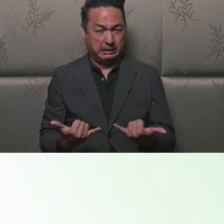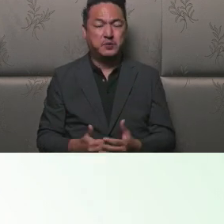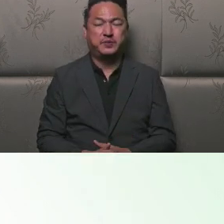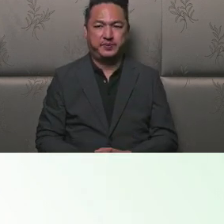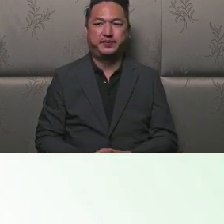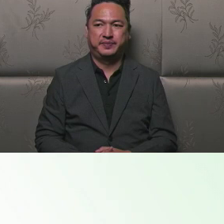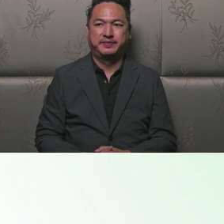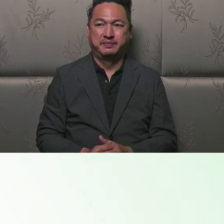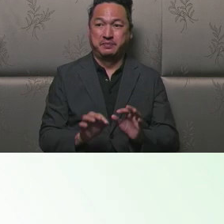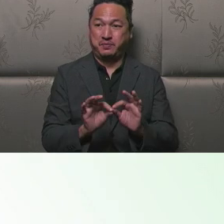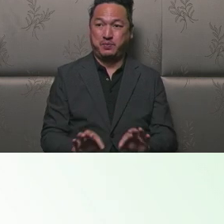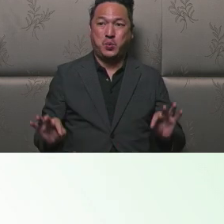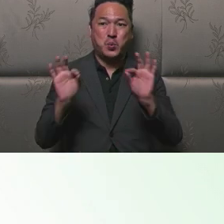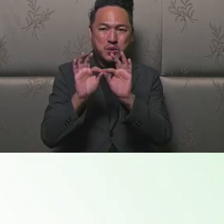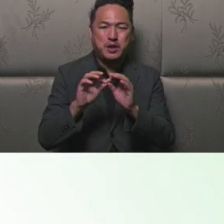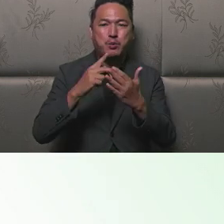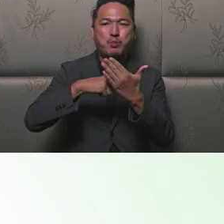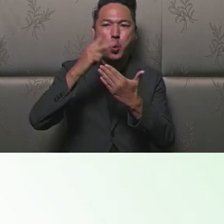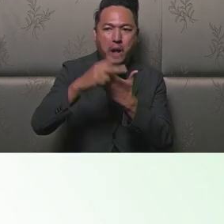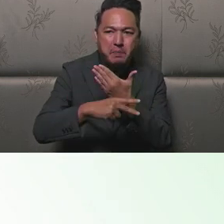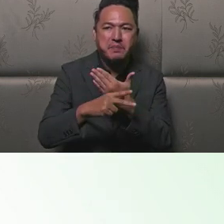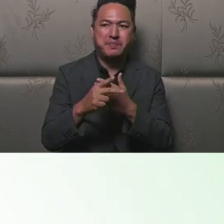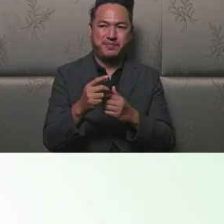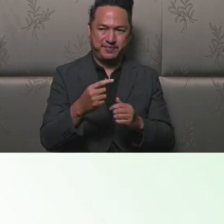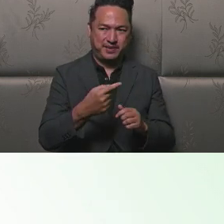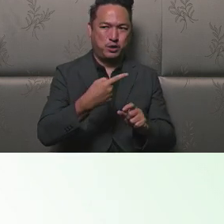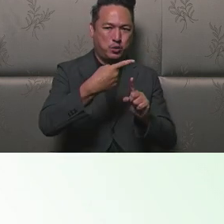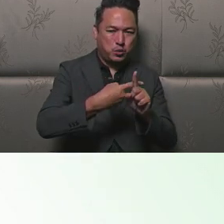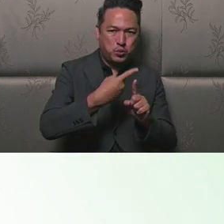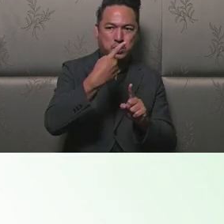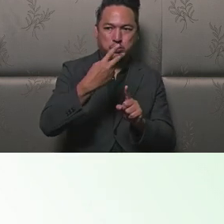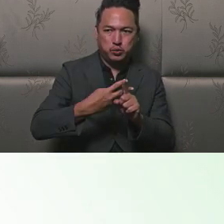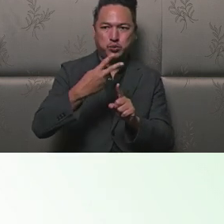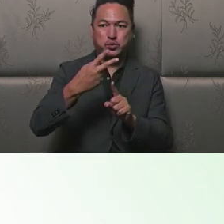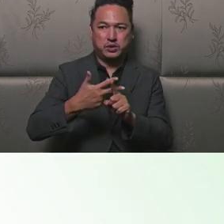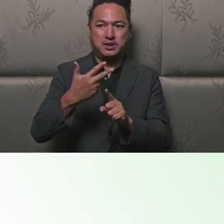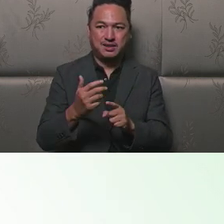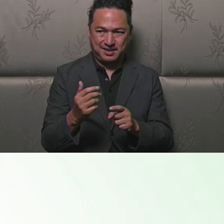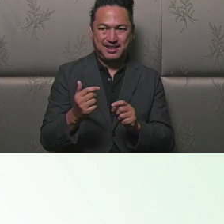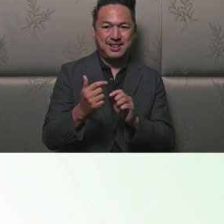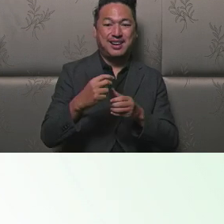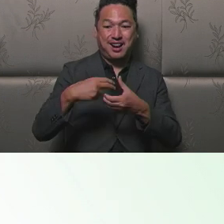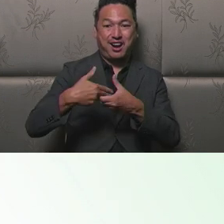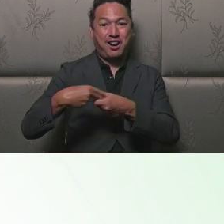Education Program and the placebo approach are appropriate and are aligned with the national standards and community expectations in